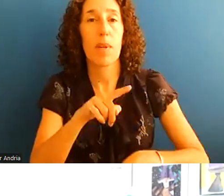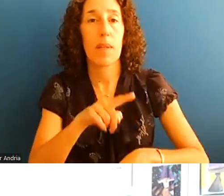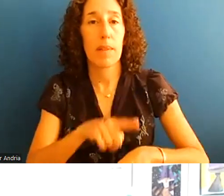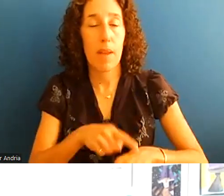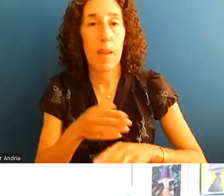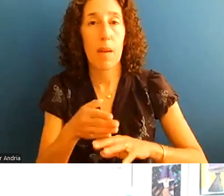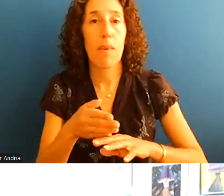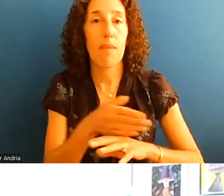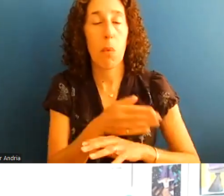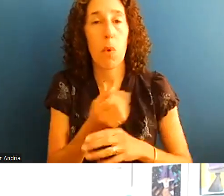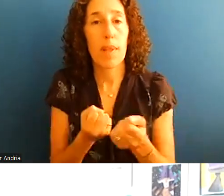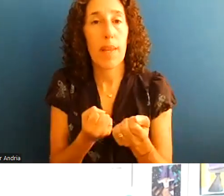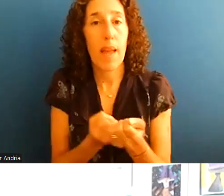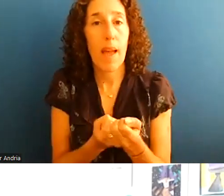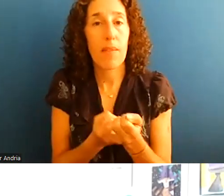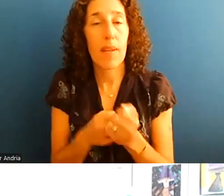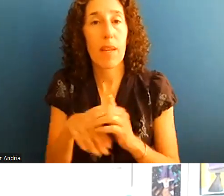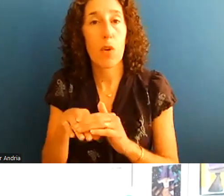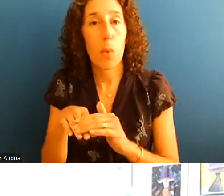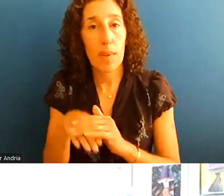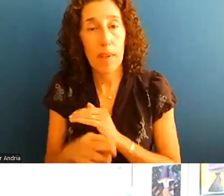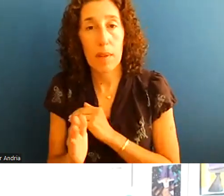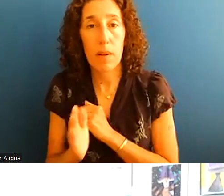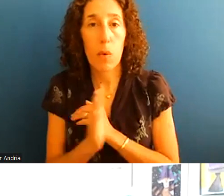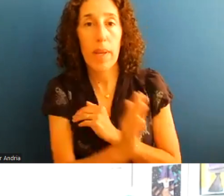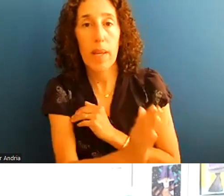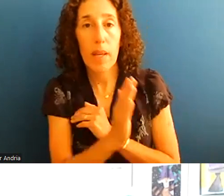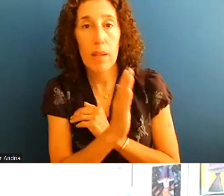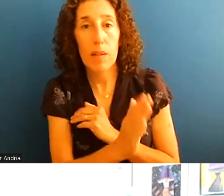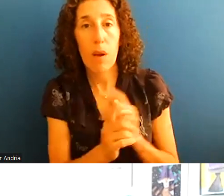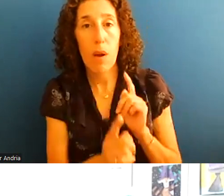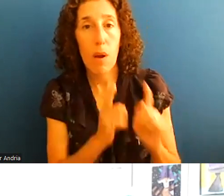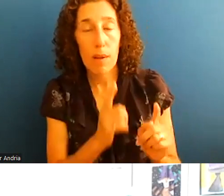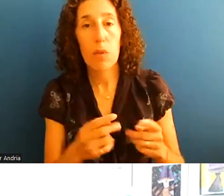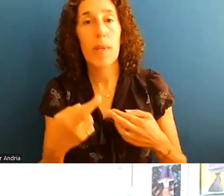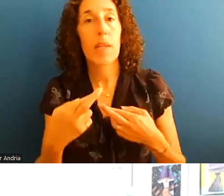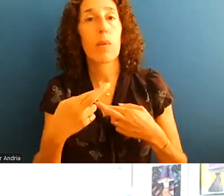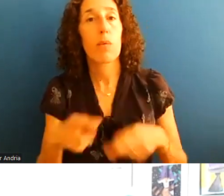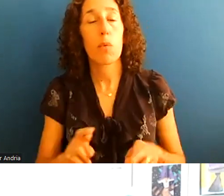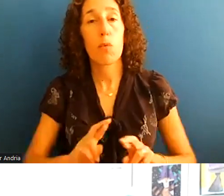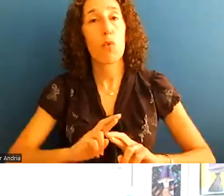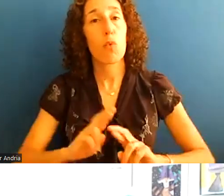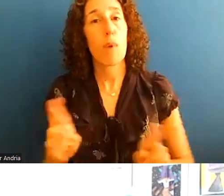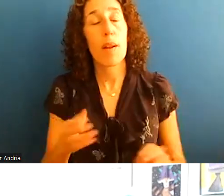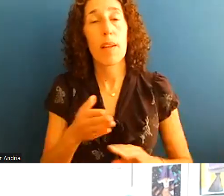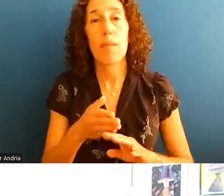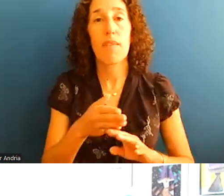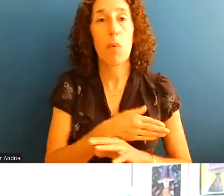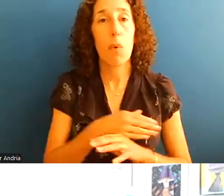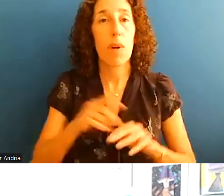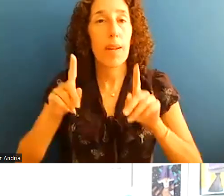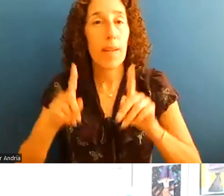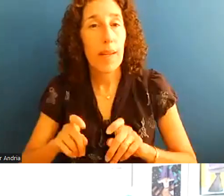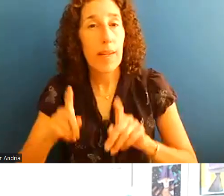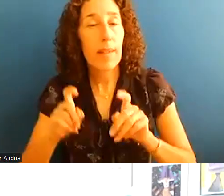go, start the exam process. We're getting the room ready. I'm kind of starting to get consent and all this